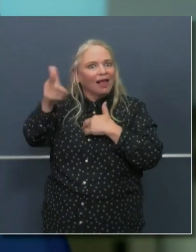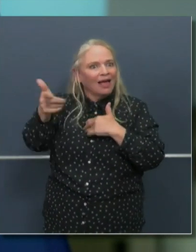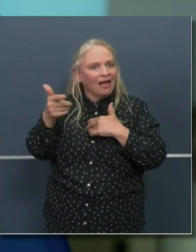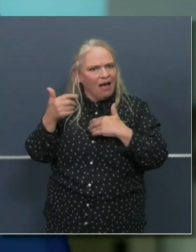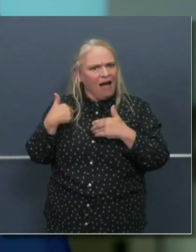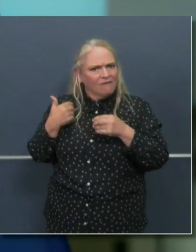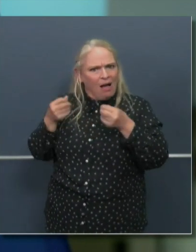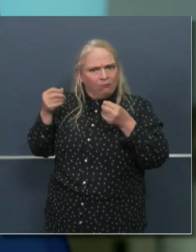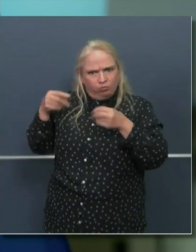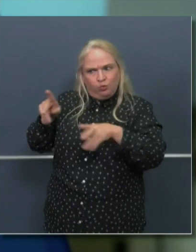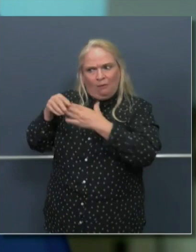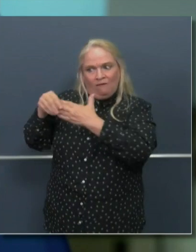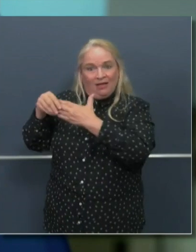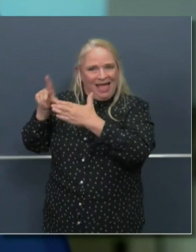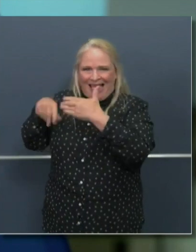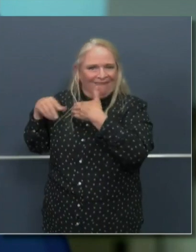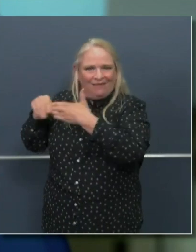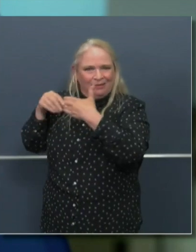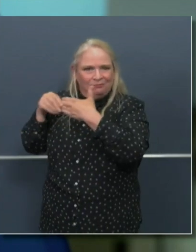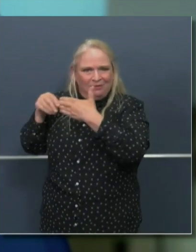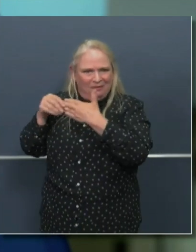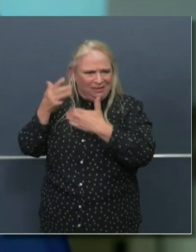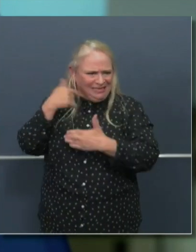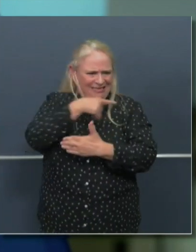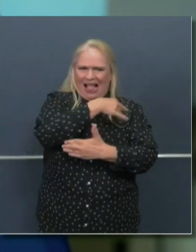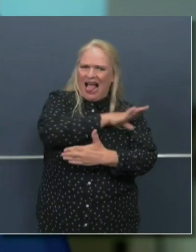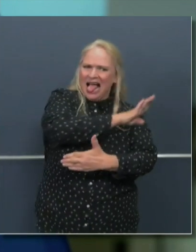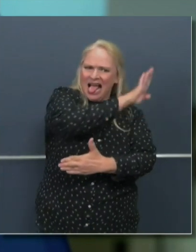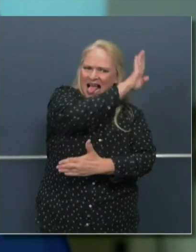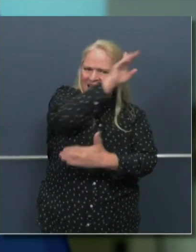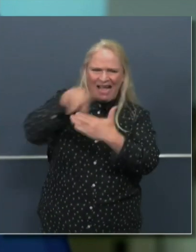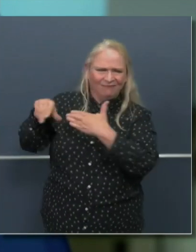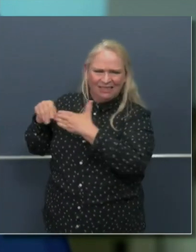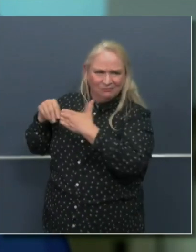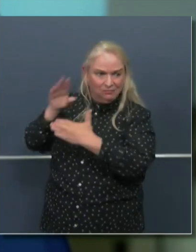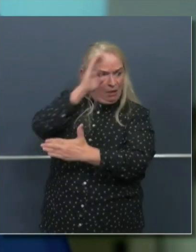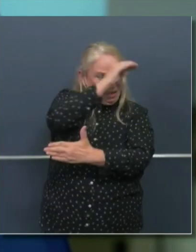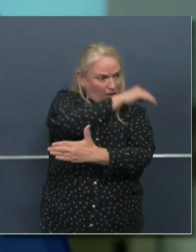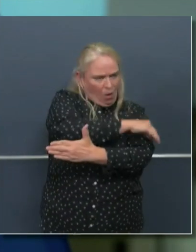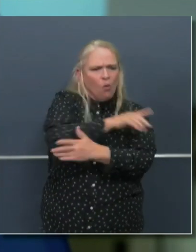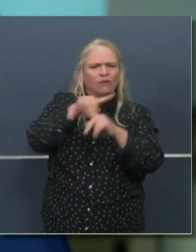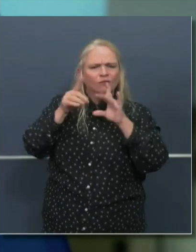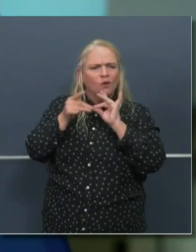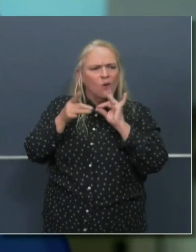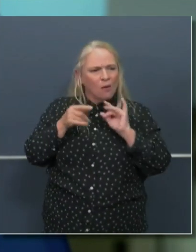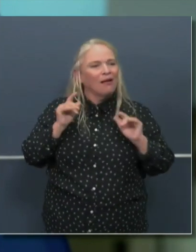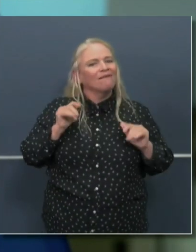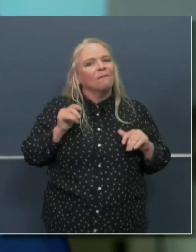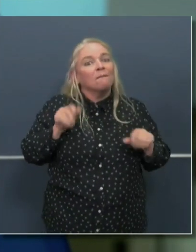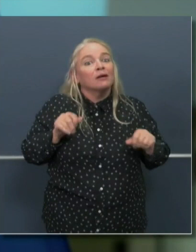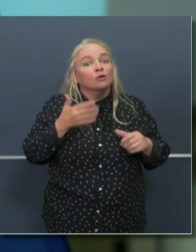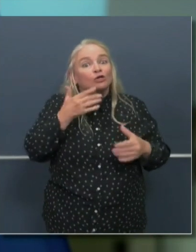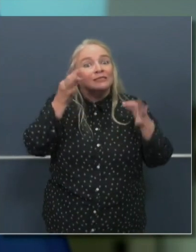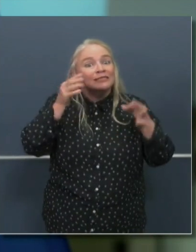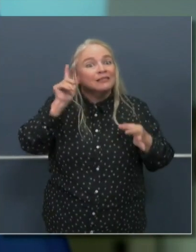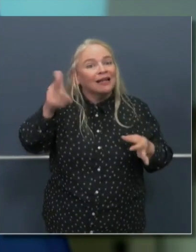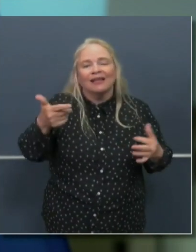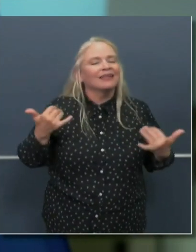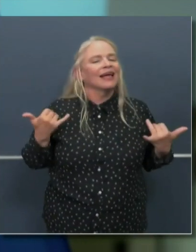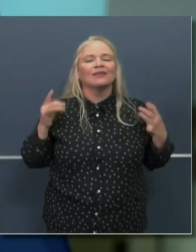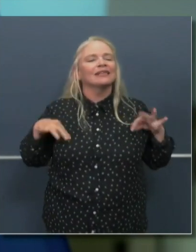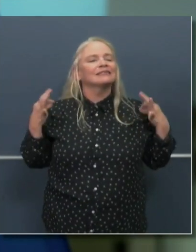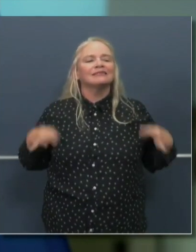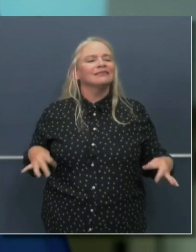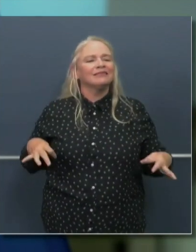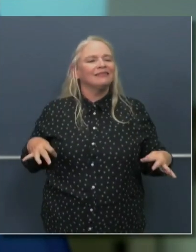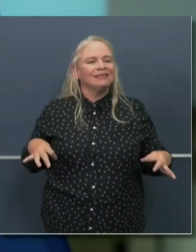think that we have the capacity to make better decisions the next few weeks so we don't have to make the decision to delay a school